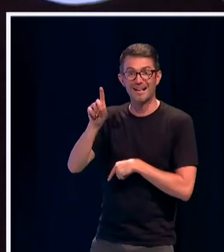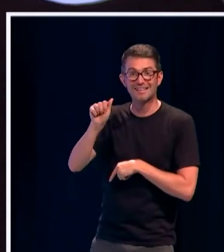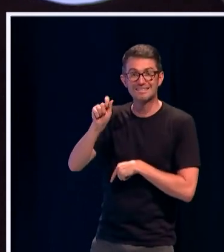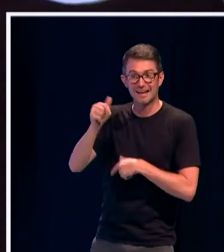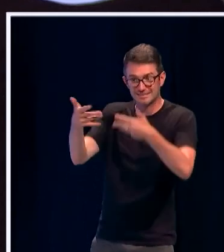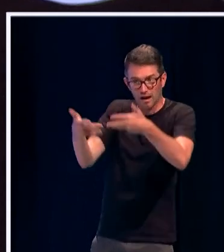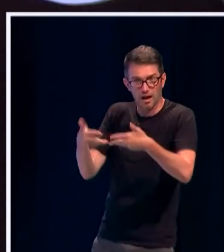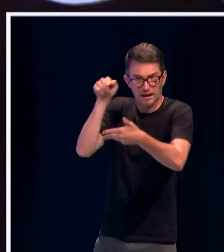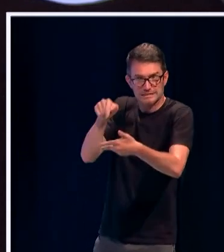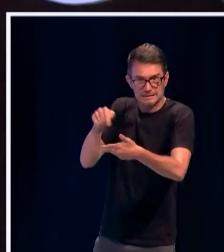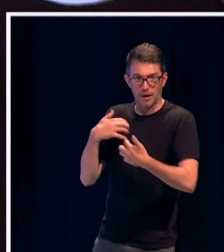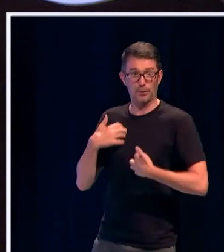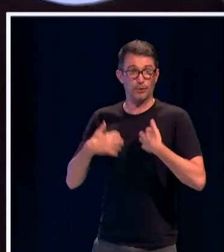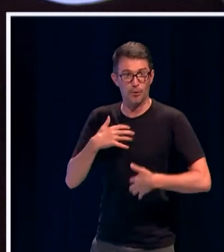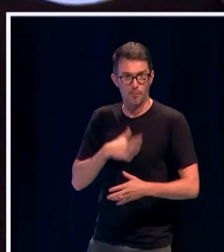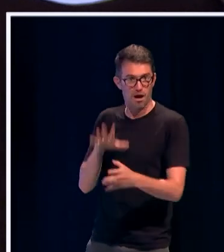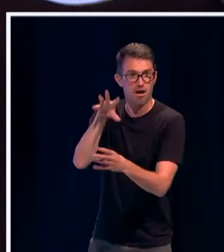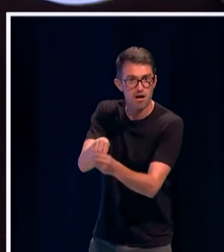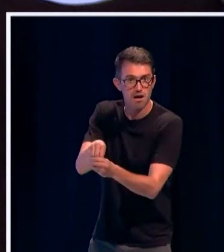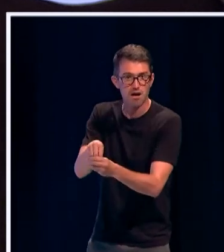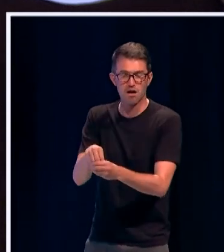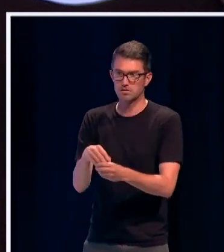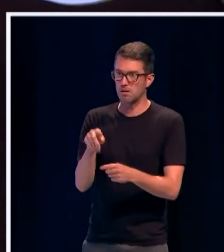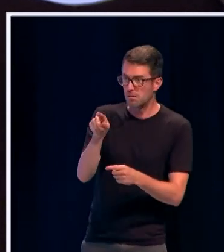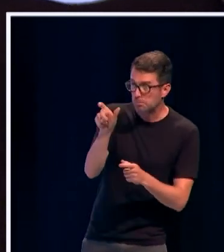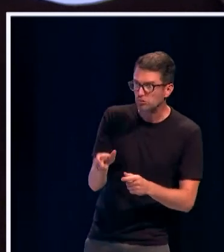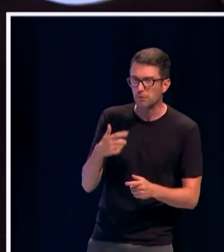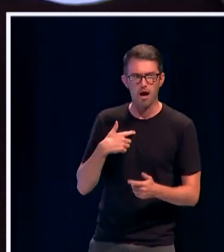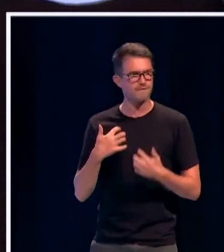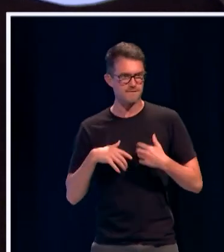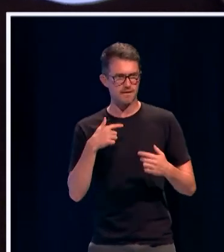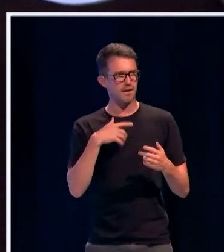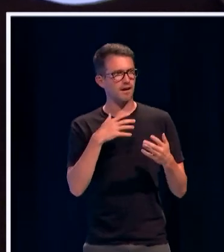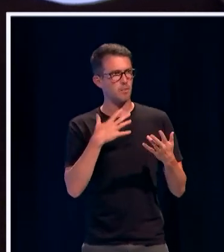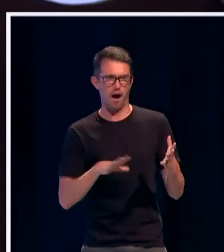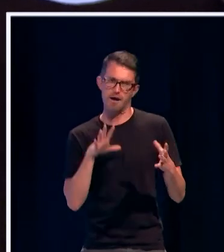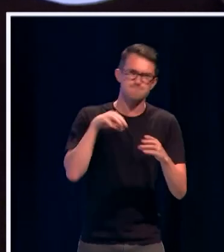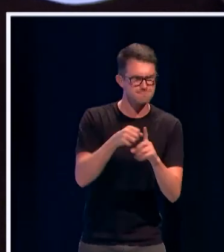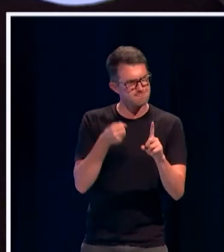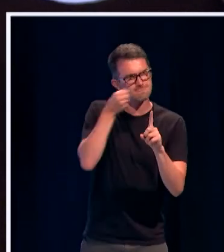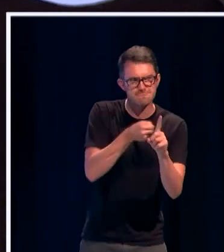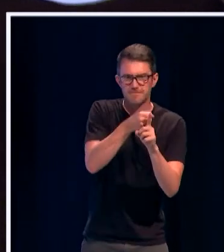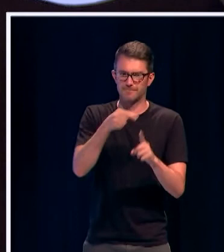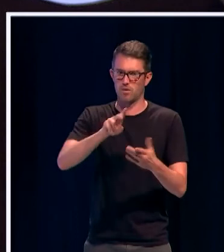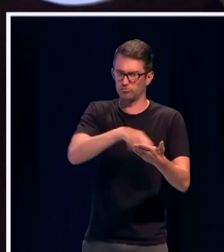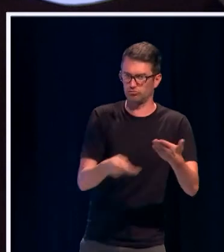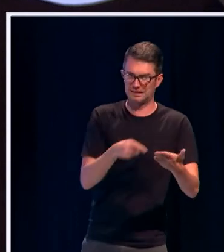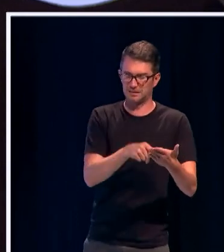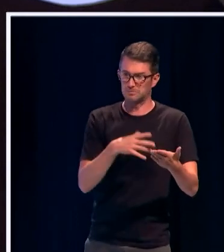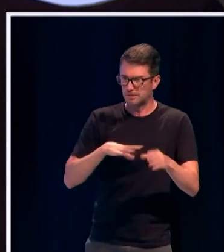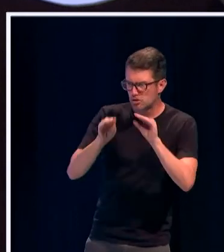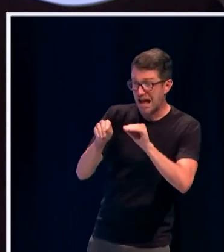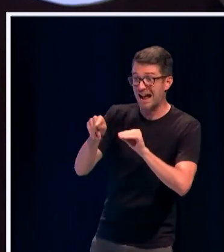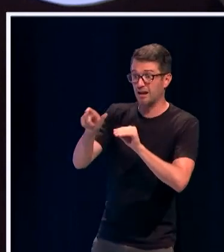potential person who is supposed to take the training. So by doing this, we also realize that we are engaging persons with